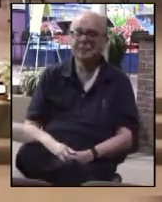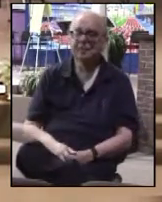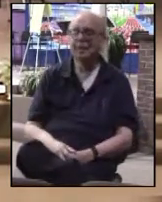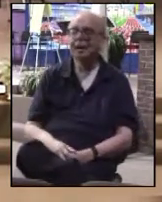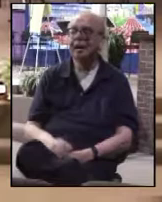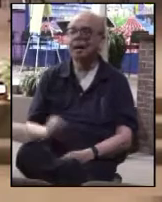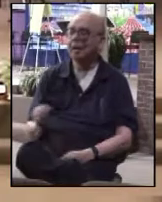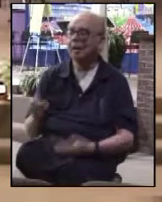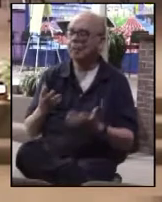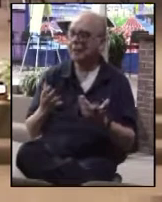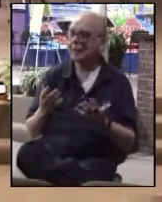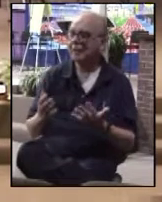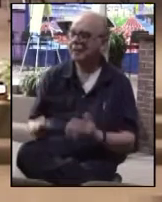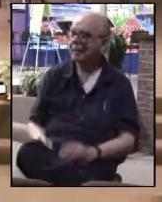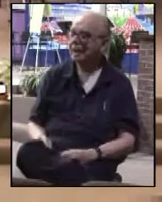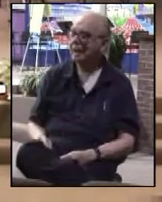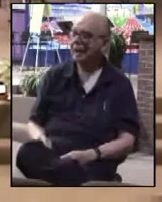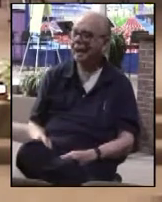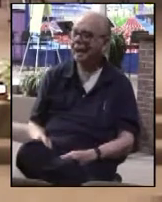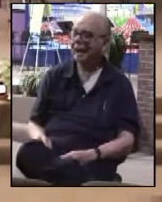hold on for a minute okay